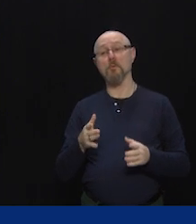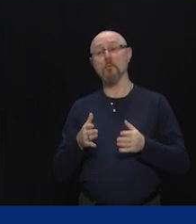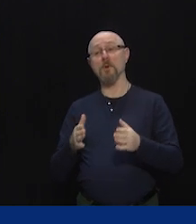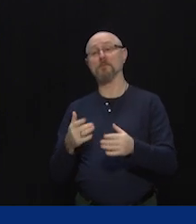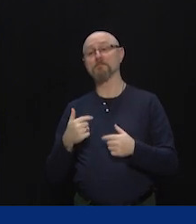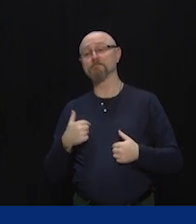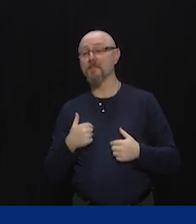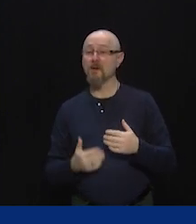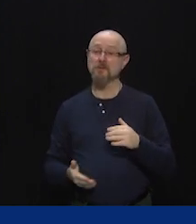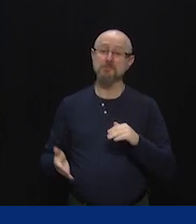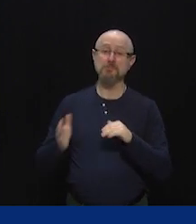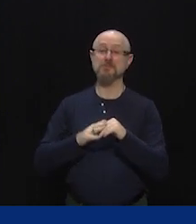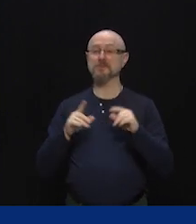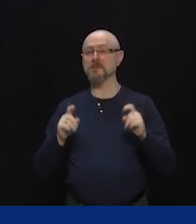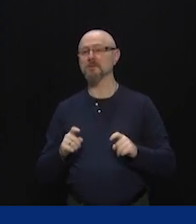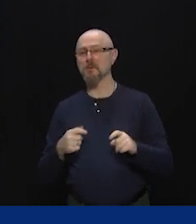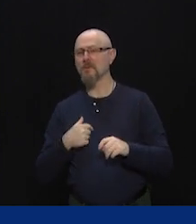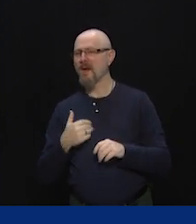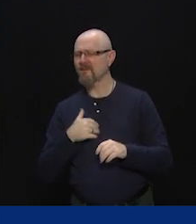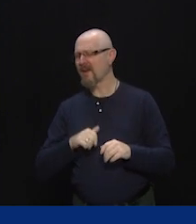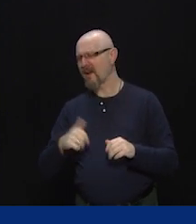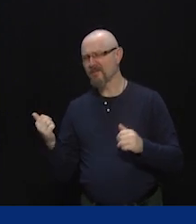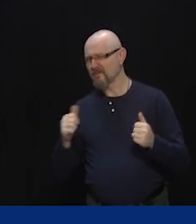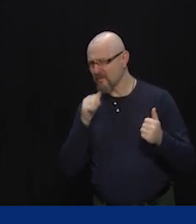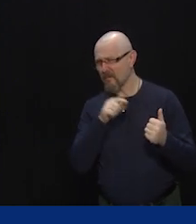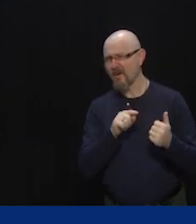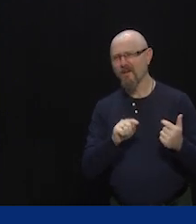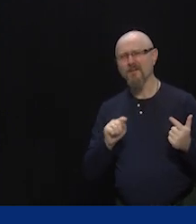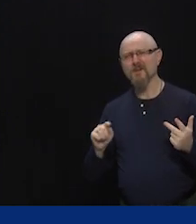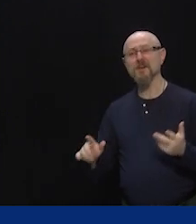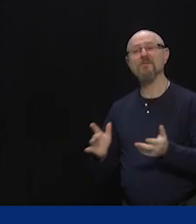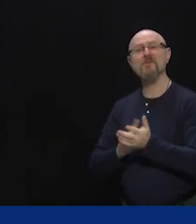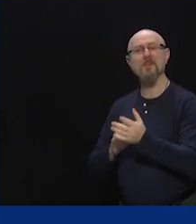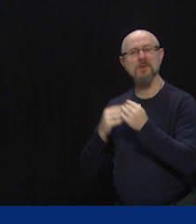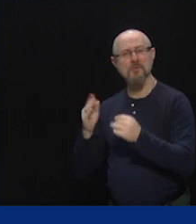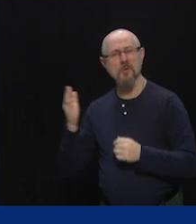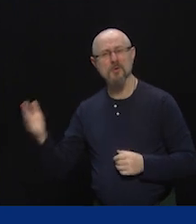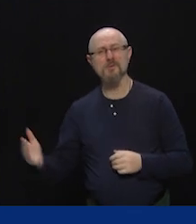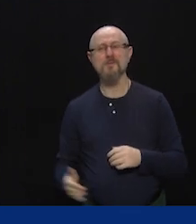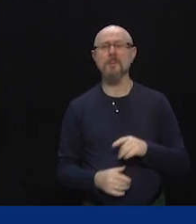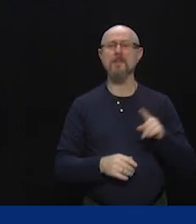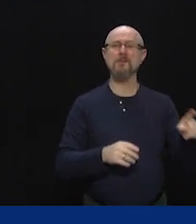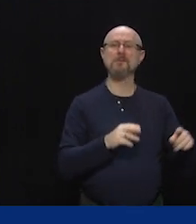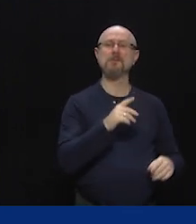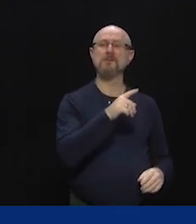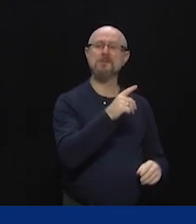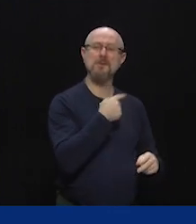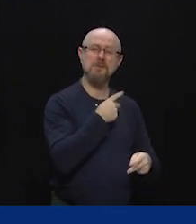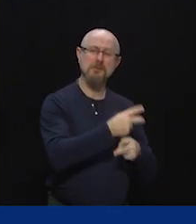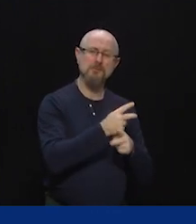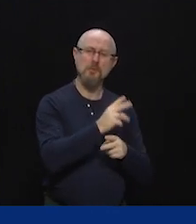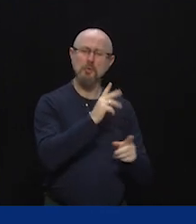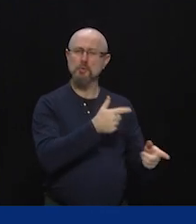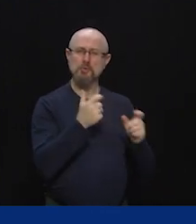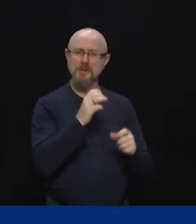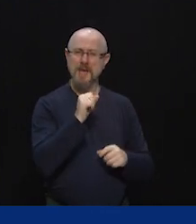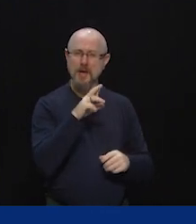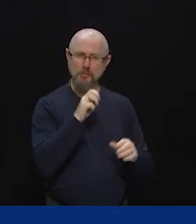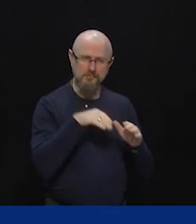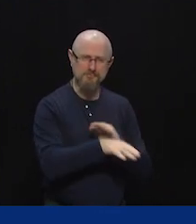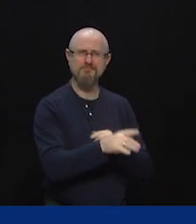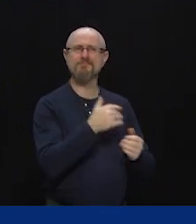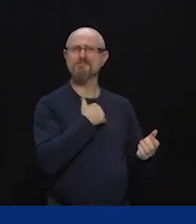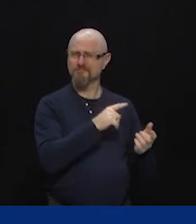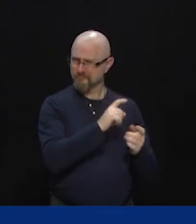to testing. Pharmacies and urgent cares across the state continue to offer testing, including walk-in testing.